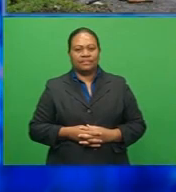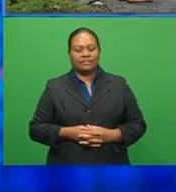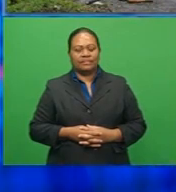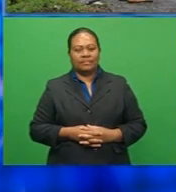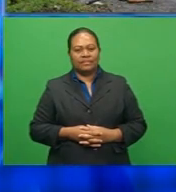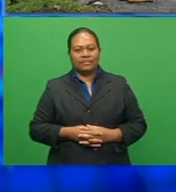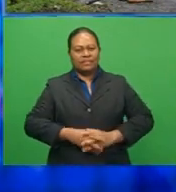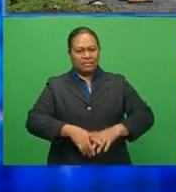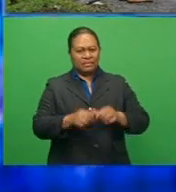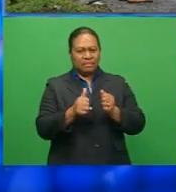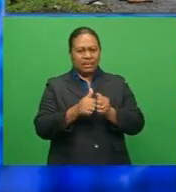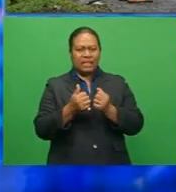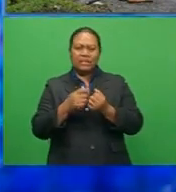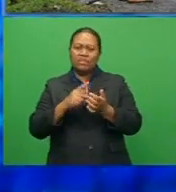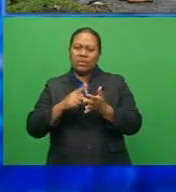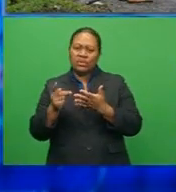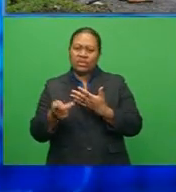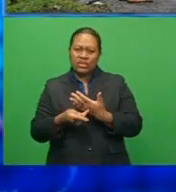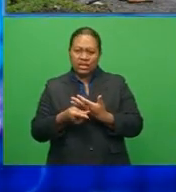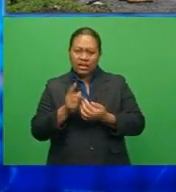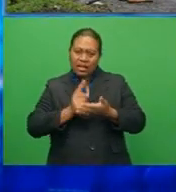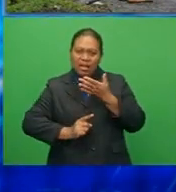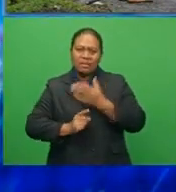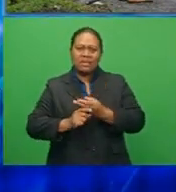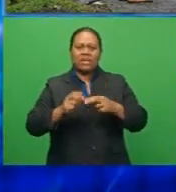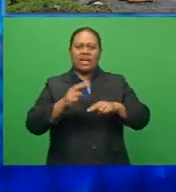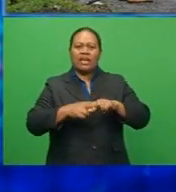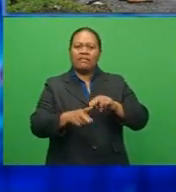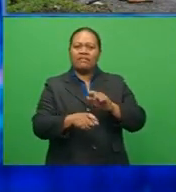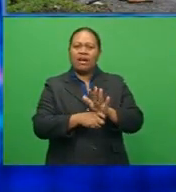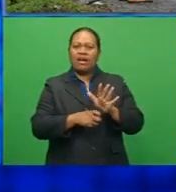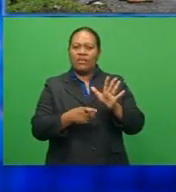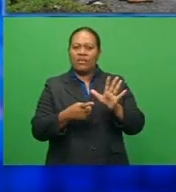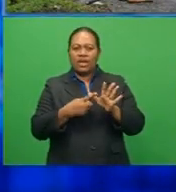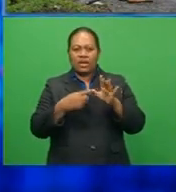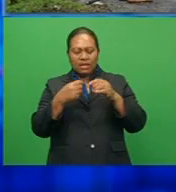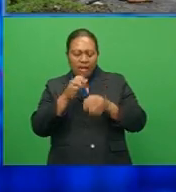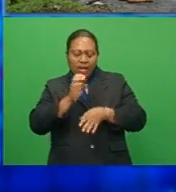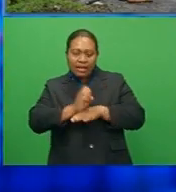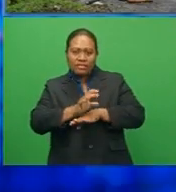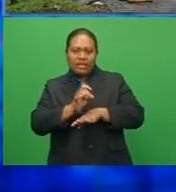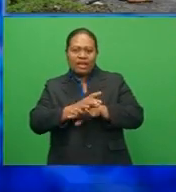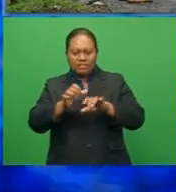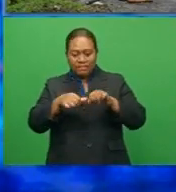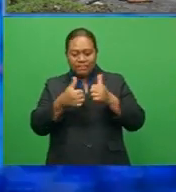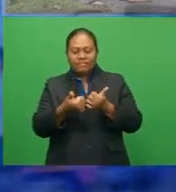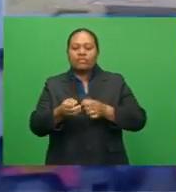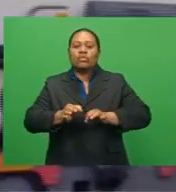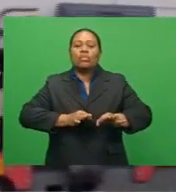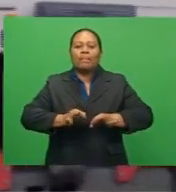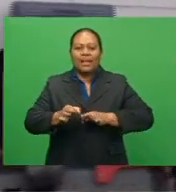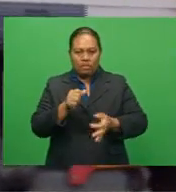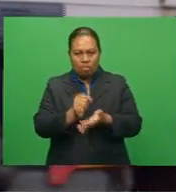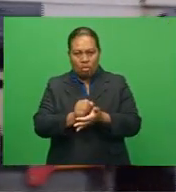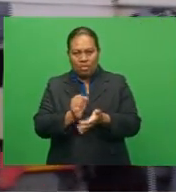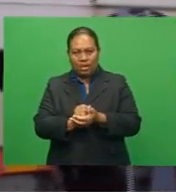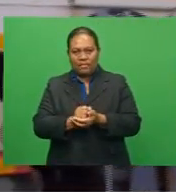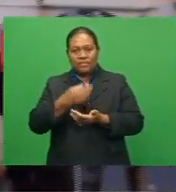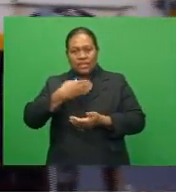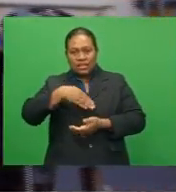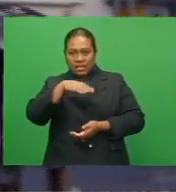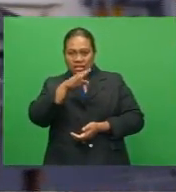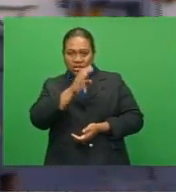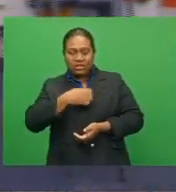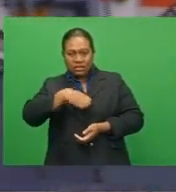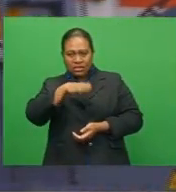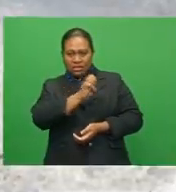With a number of projects underway, the Fiji Roads Authority has advised contractors to plan their work properly. Acting Chief Executive